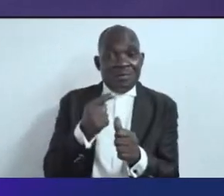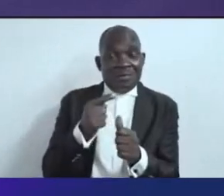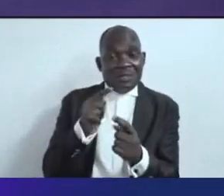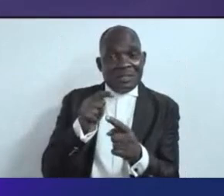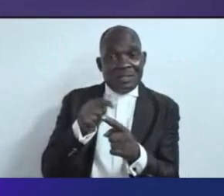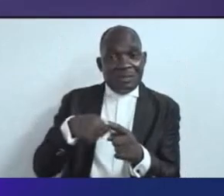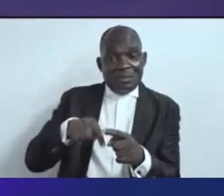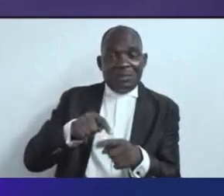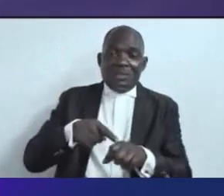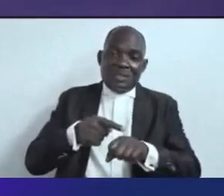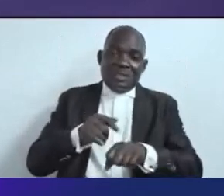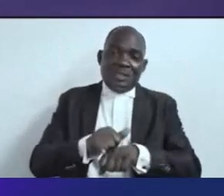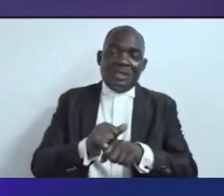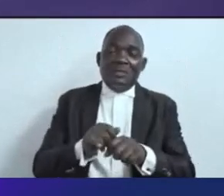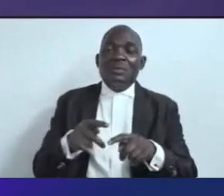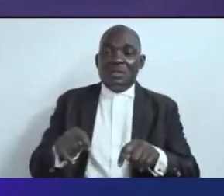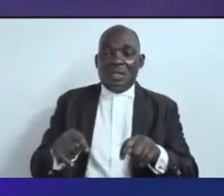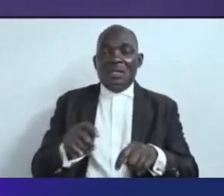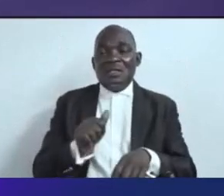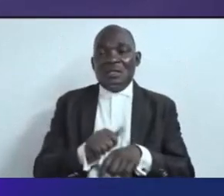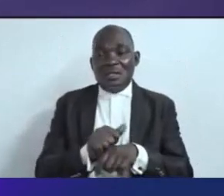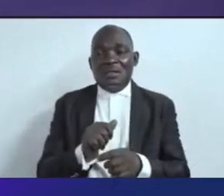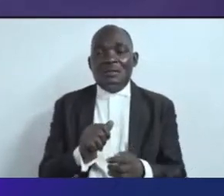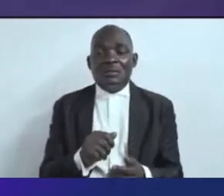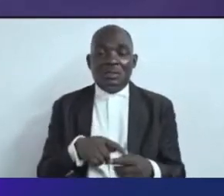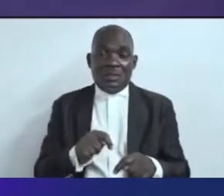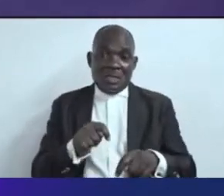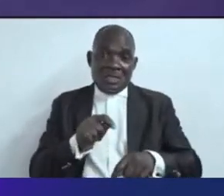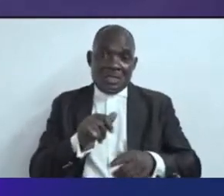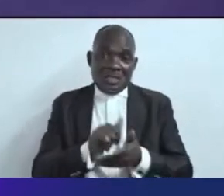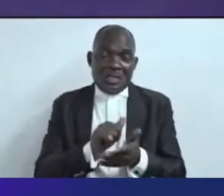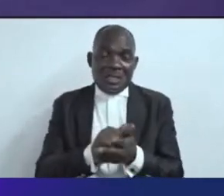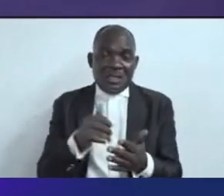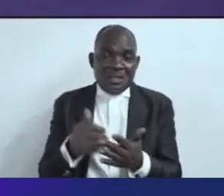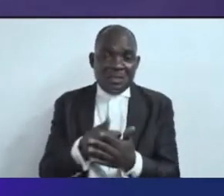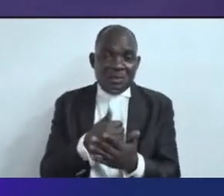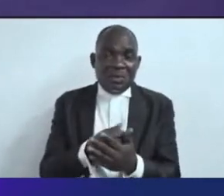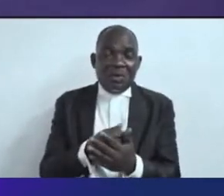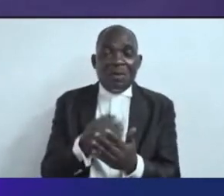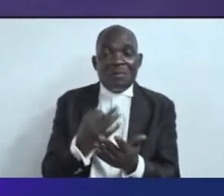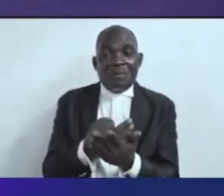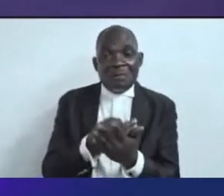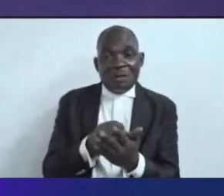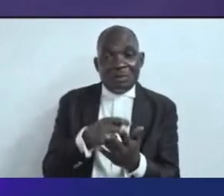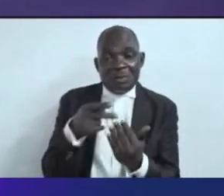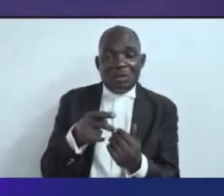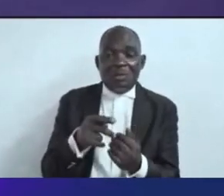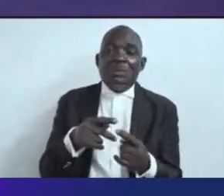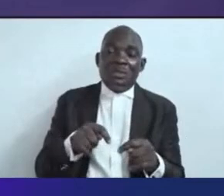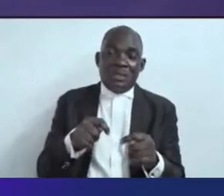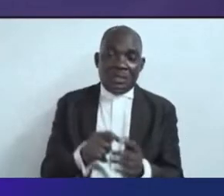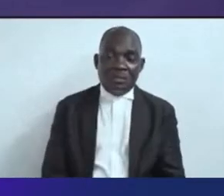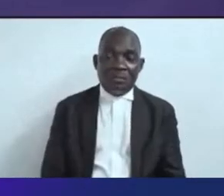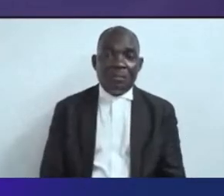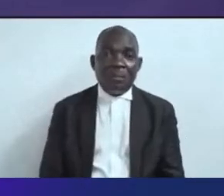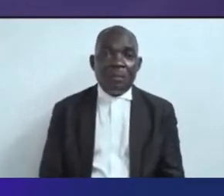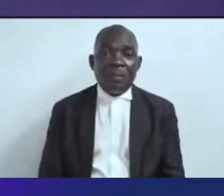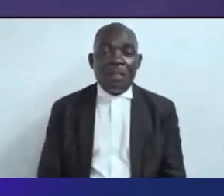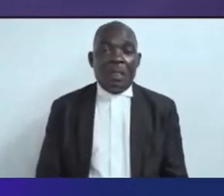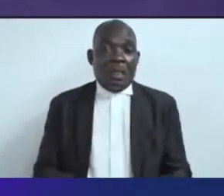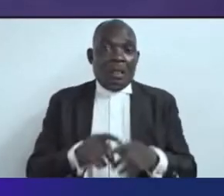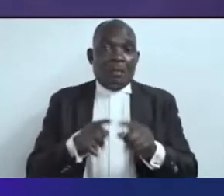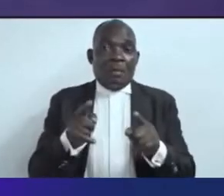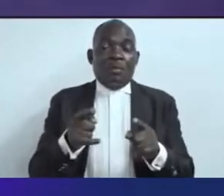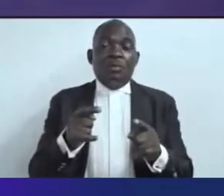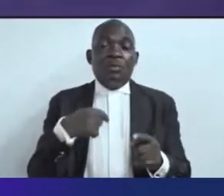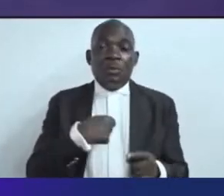that this exercise, this new self-financing scheme has been put into place. But